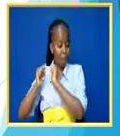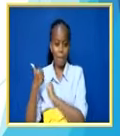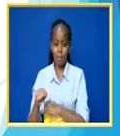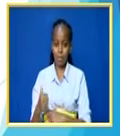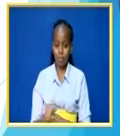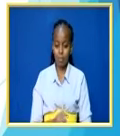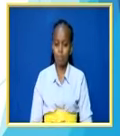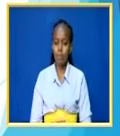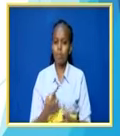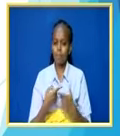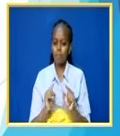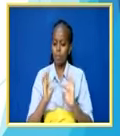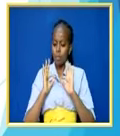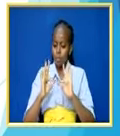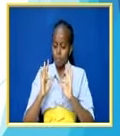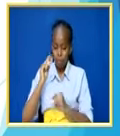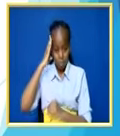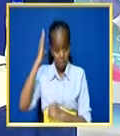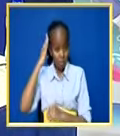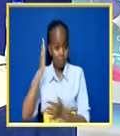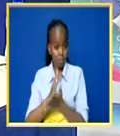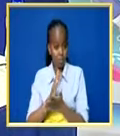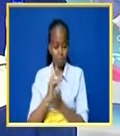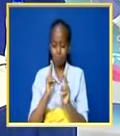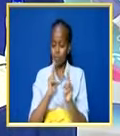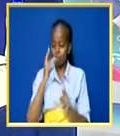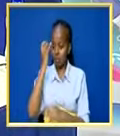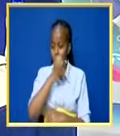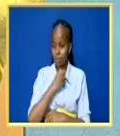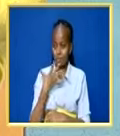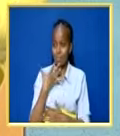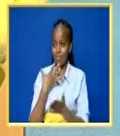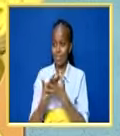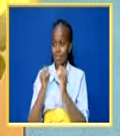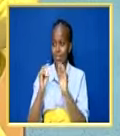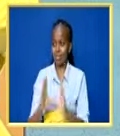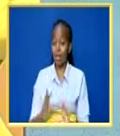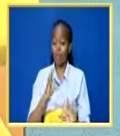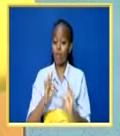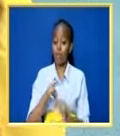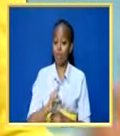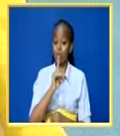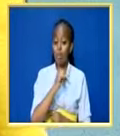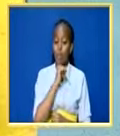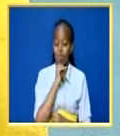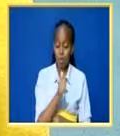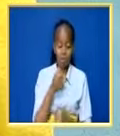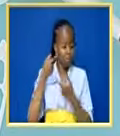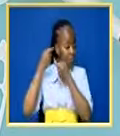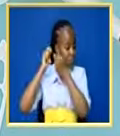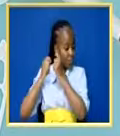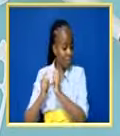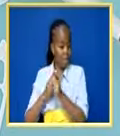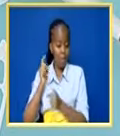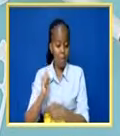it's not. But it is well combed. It is. You look very nice. Thank you. So if you are not plaiting, you